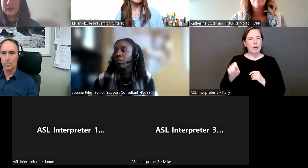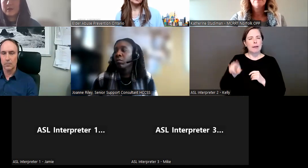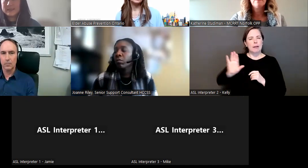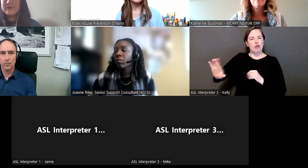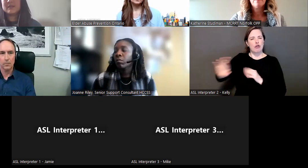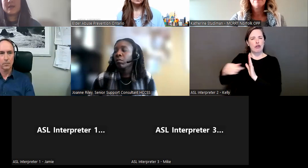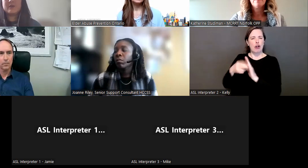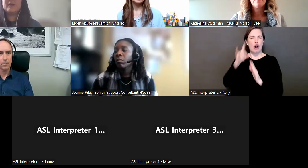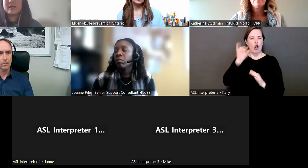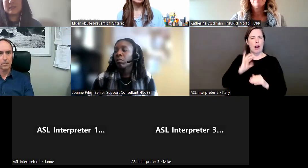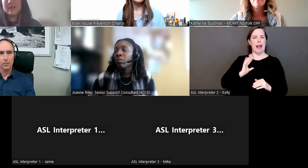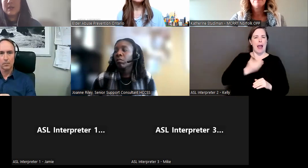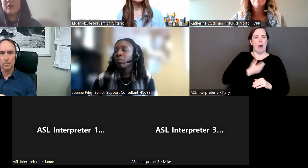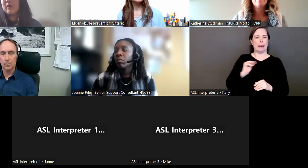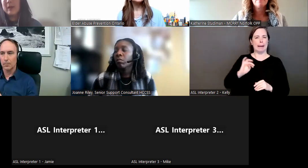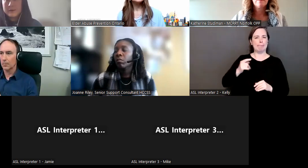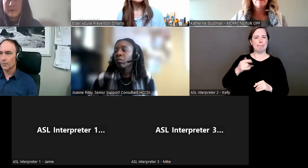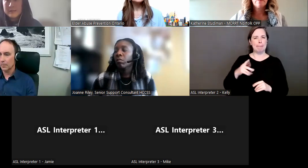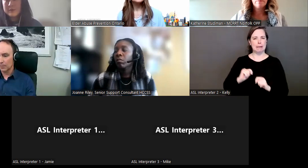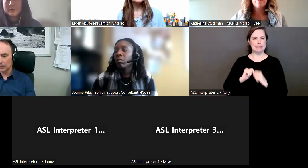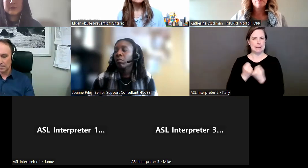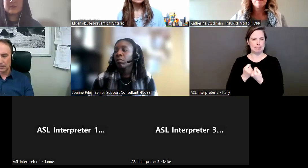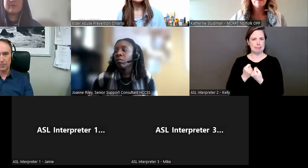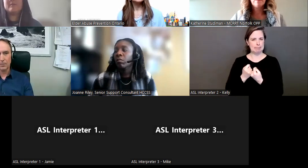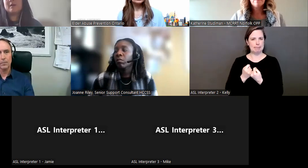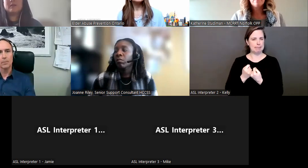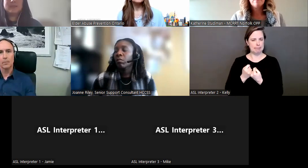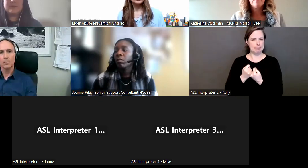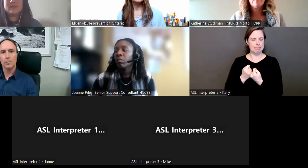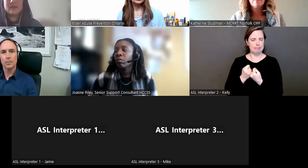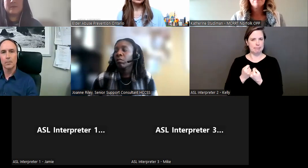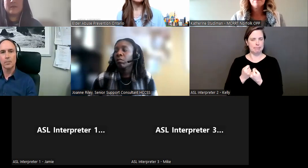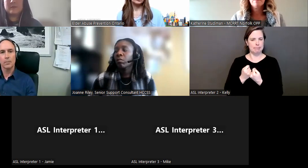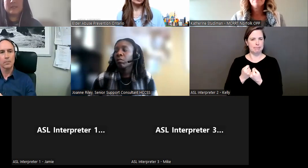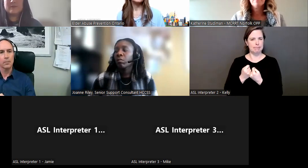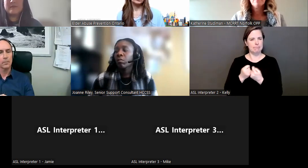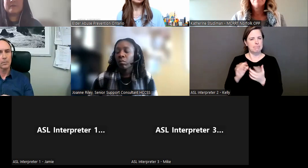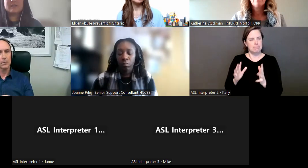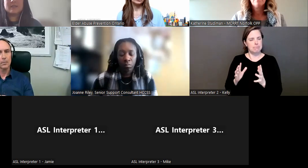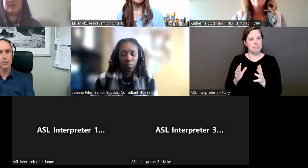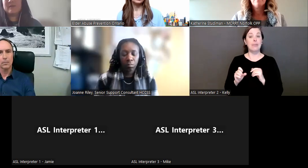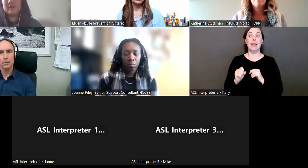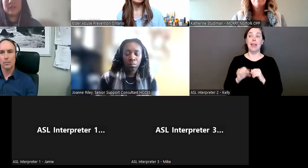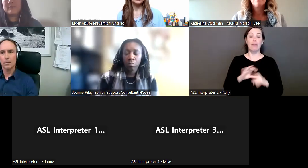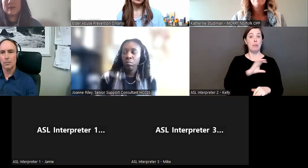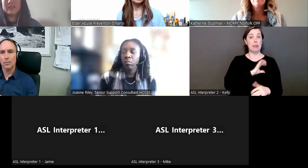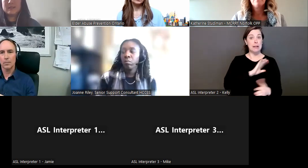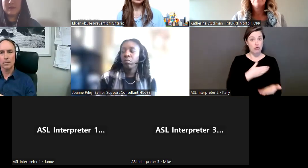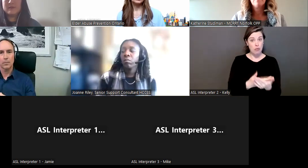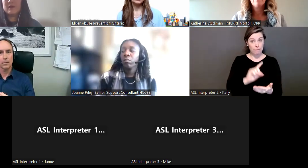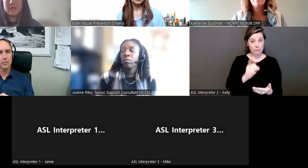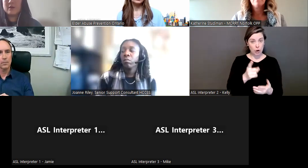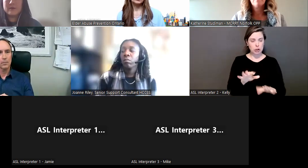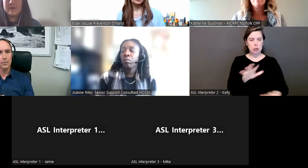They would get called out. They wouldn't actually go in the cruiser. They would be called out if police arrive first, and then they feel like impact needs